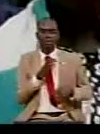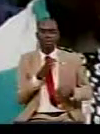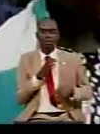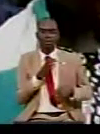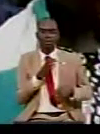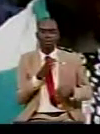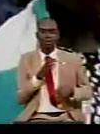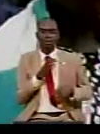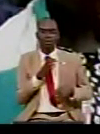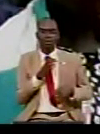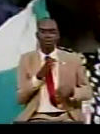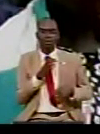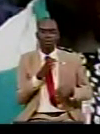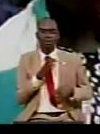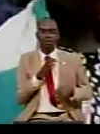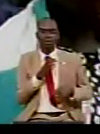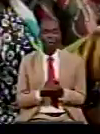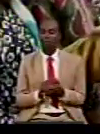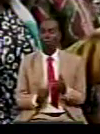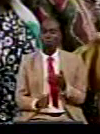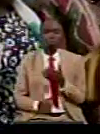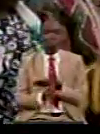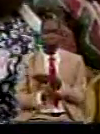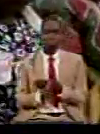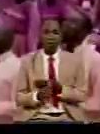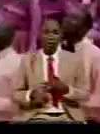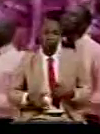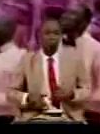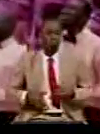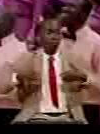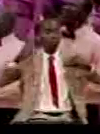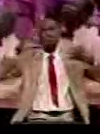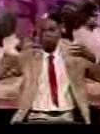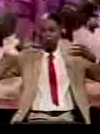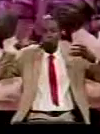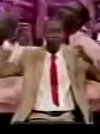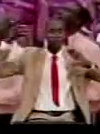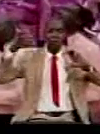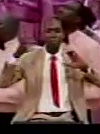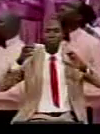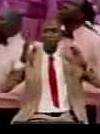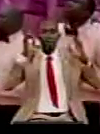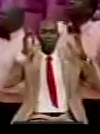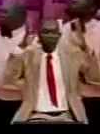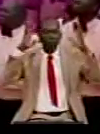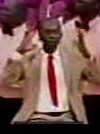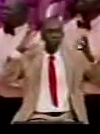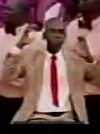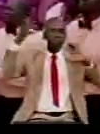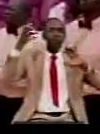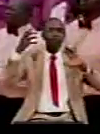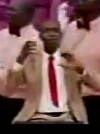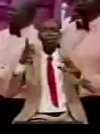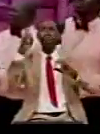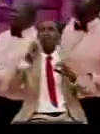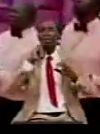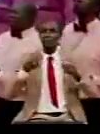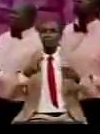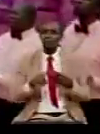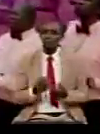That boisterous temper, angry temper, violent temper, able to make you